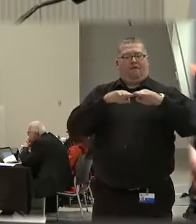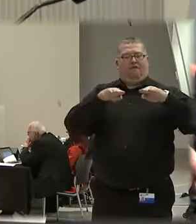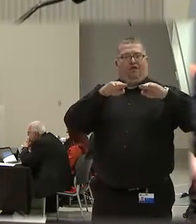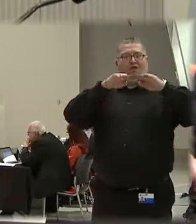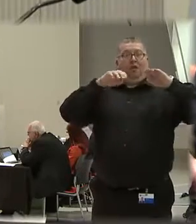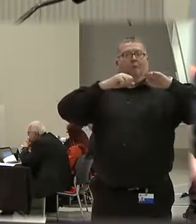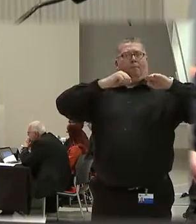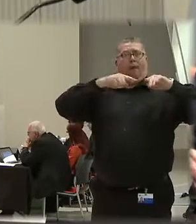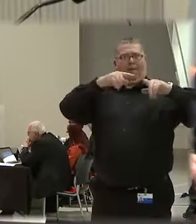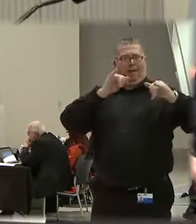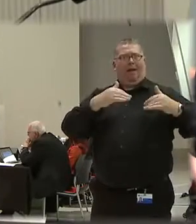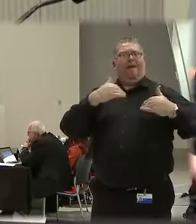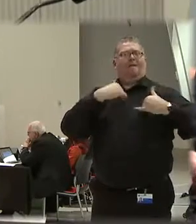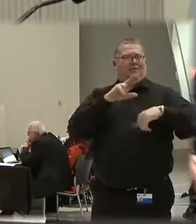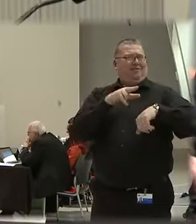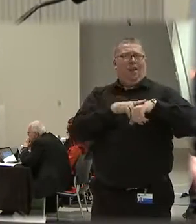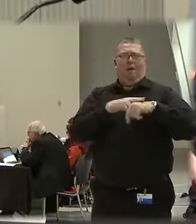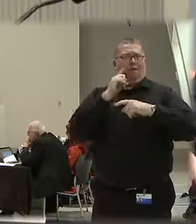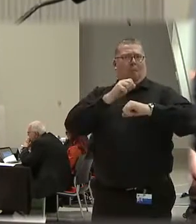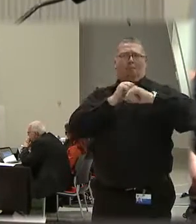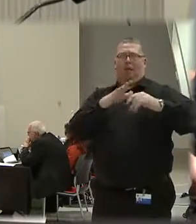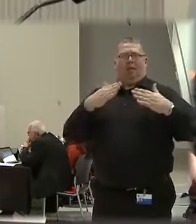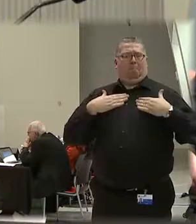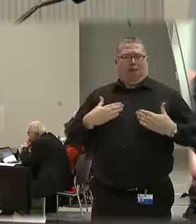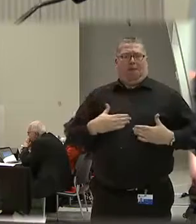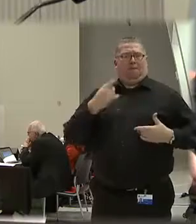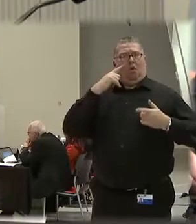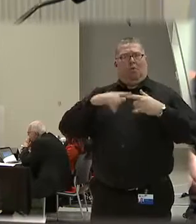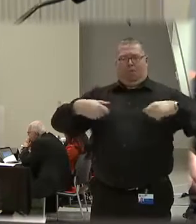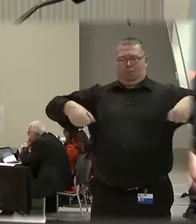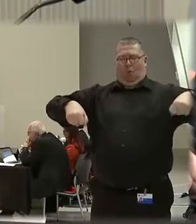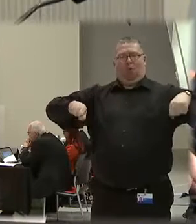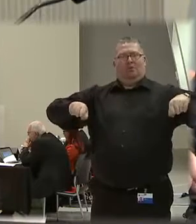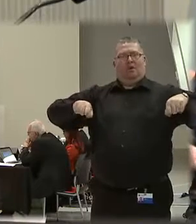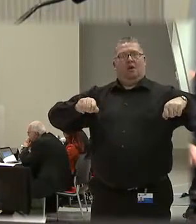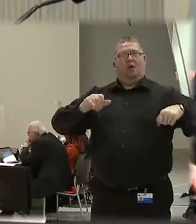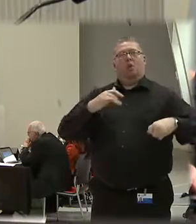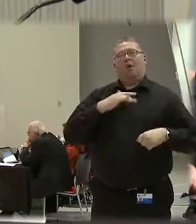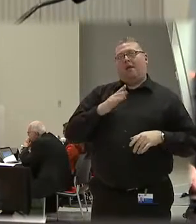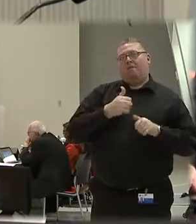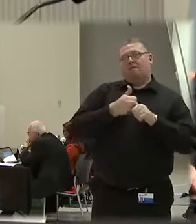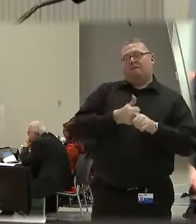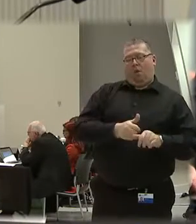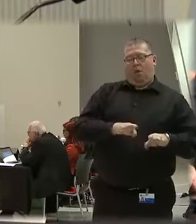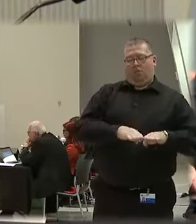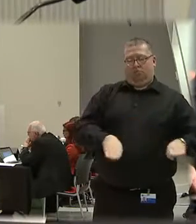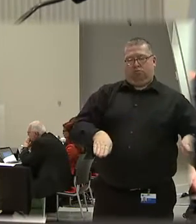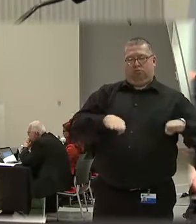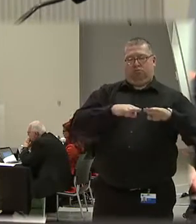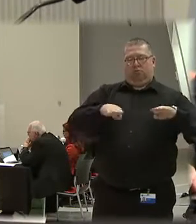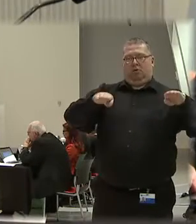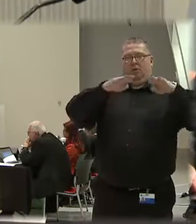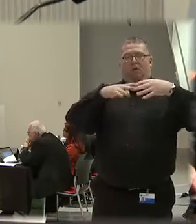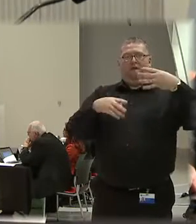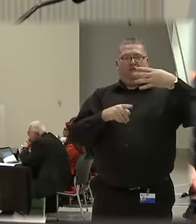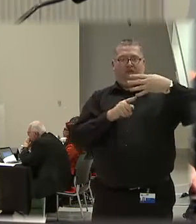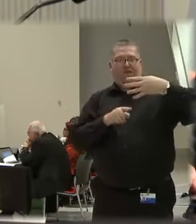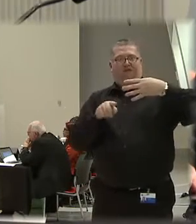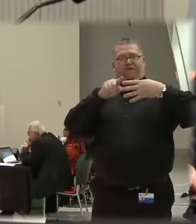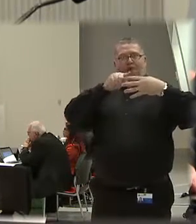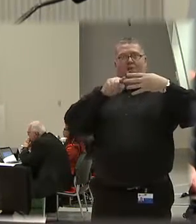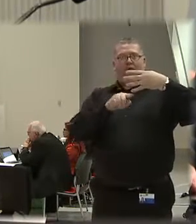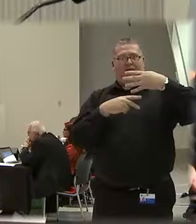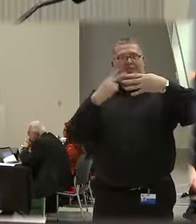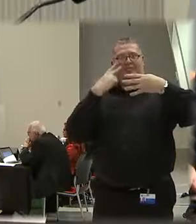they would naturally wear just riding those motorcycles. So we kind of staged those 4